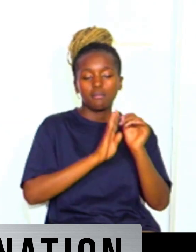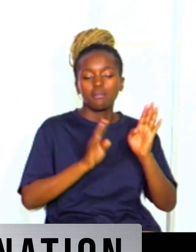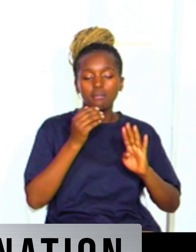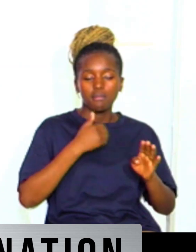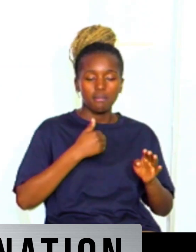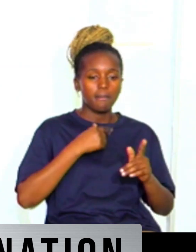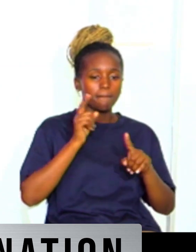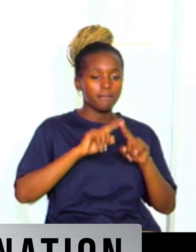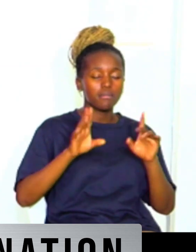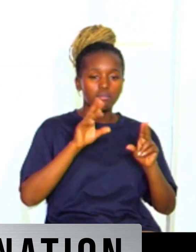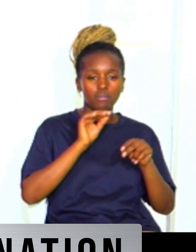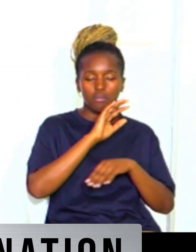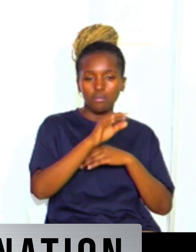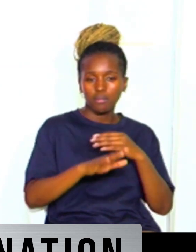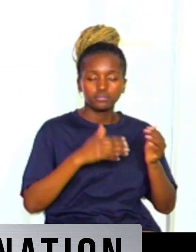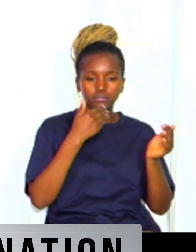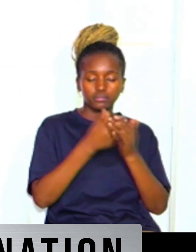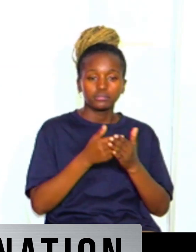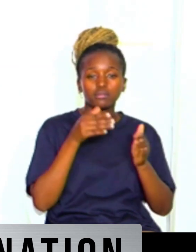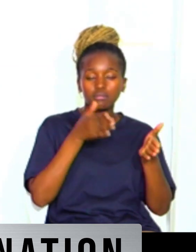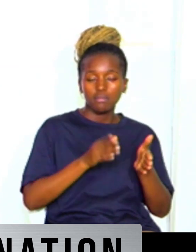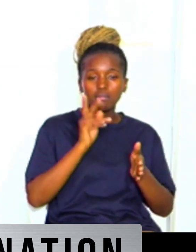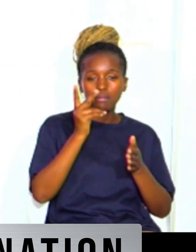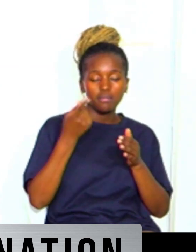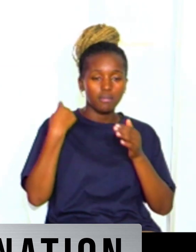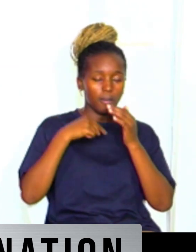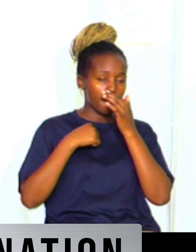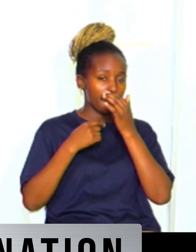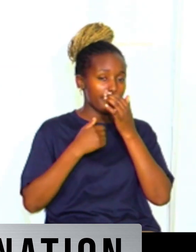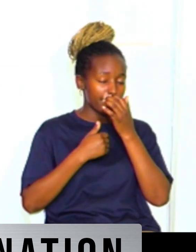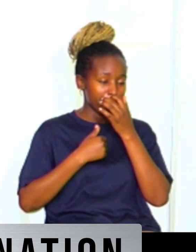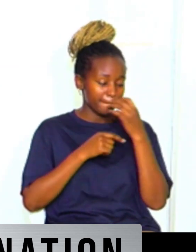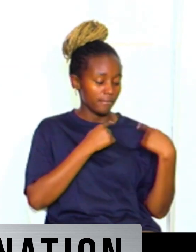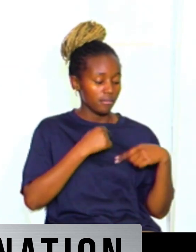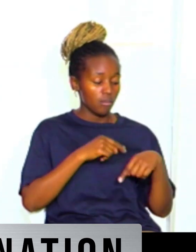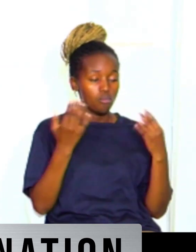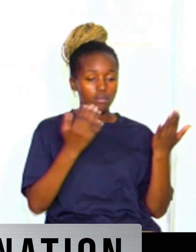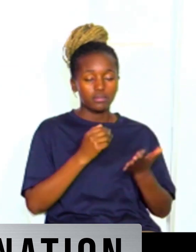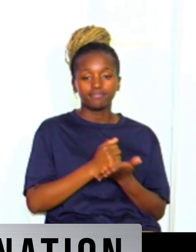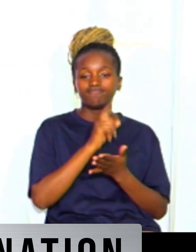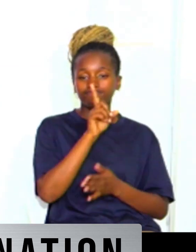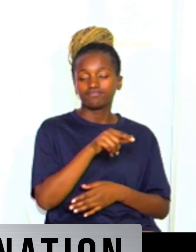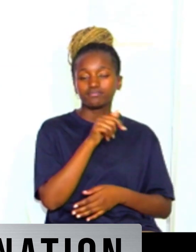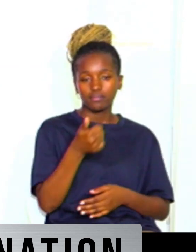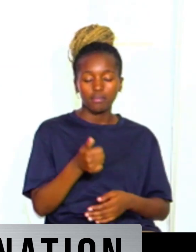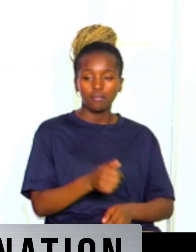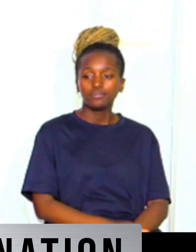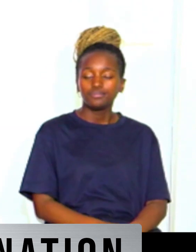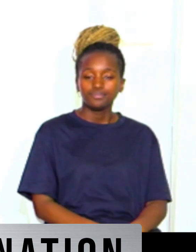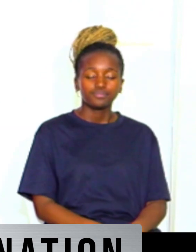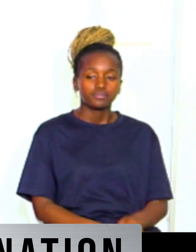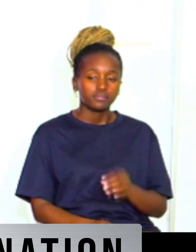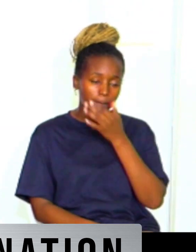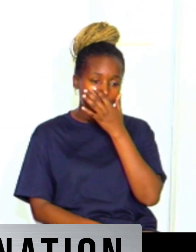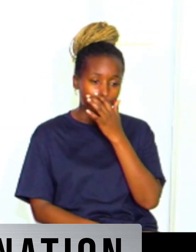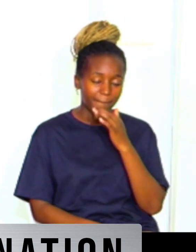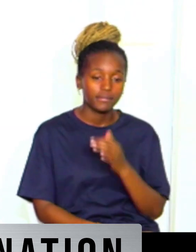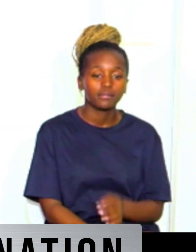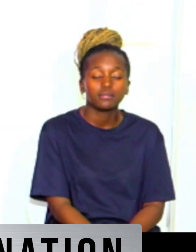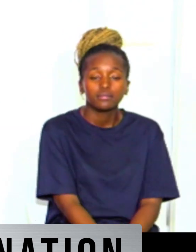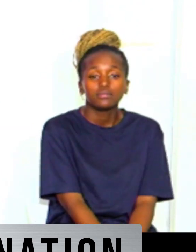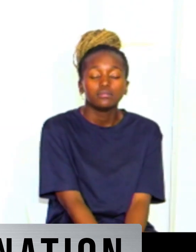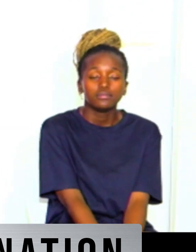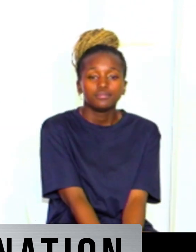all. Wako na utovu wa nidhamu. Kenya wako na tu ile roho ya kusaidia mtu. Hiyo ni roho yenye iko tu ndani tu, unasikia tu mtu unasema